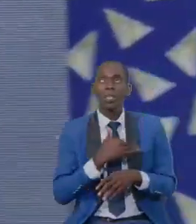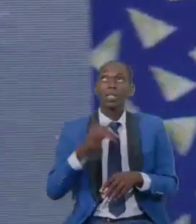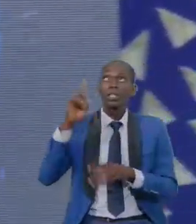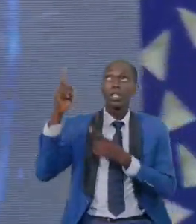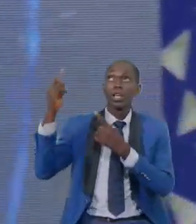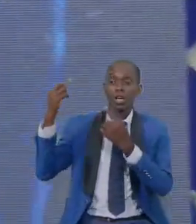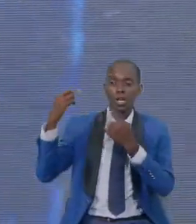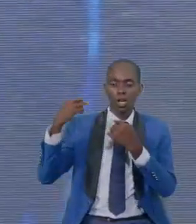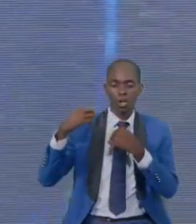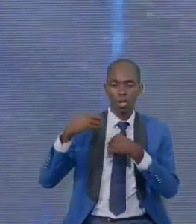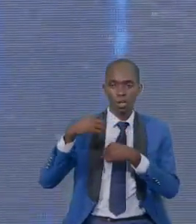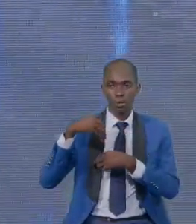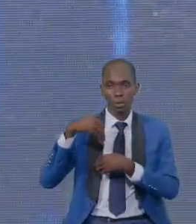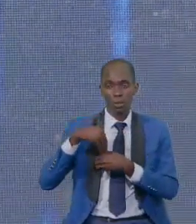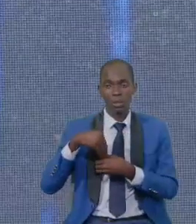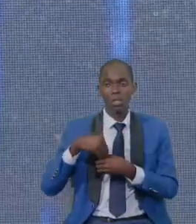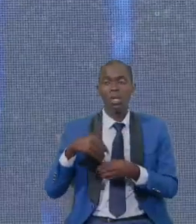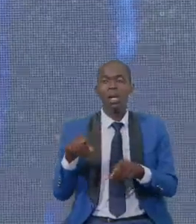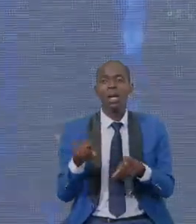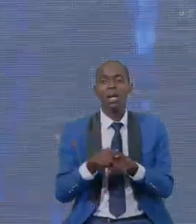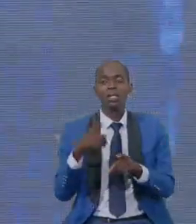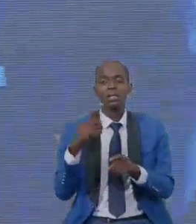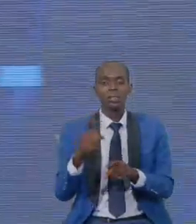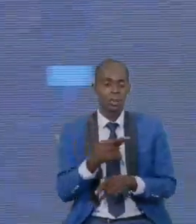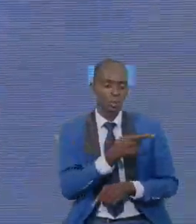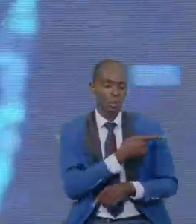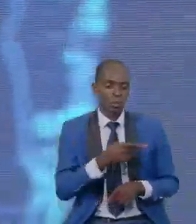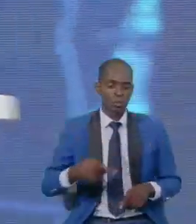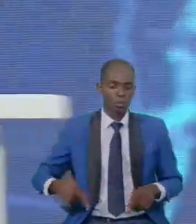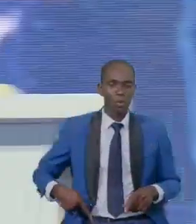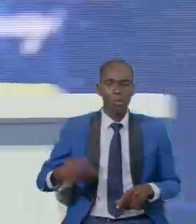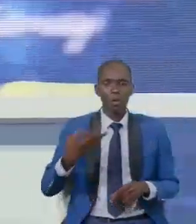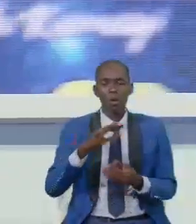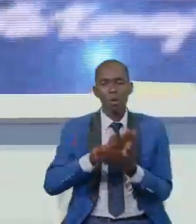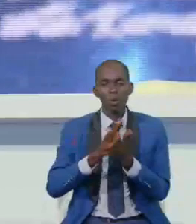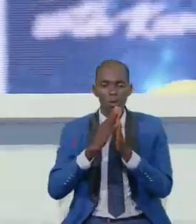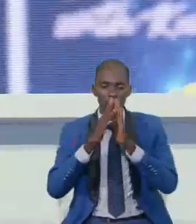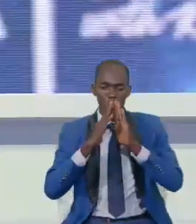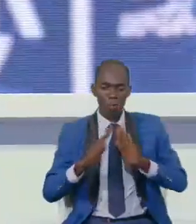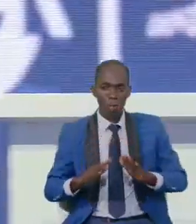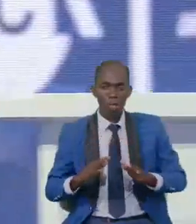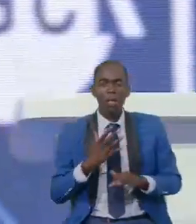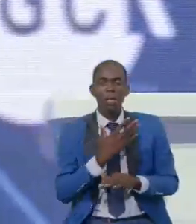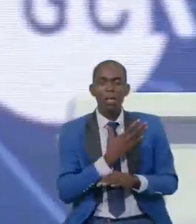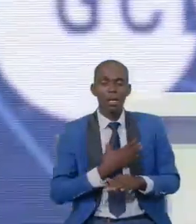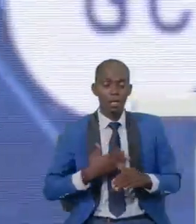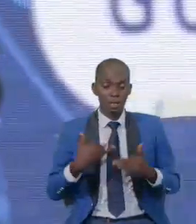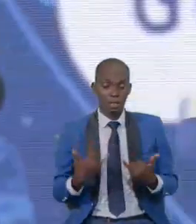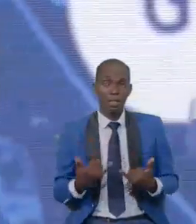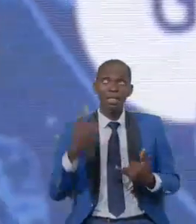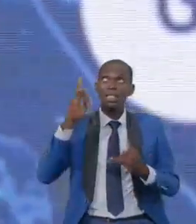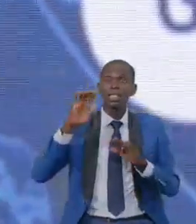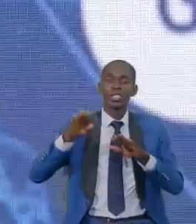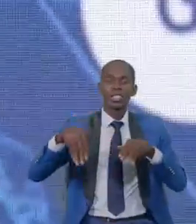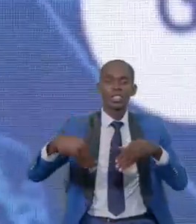in as the Prince of Peace. And he gives you